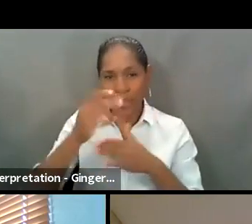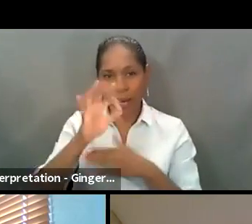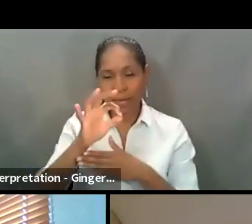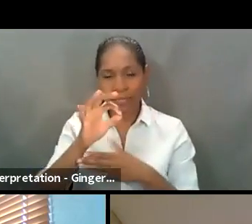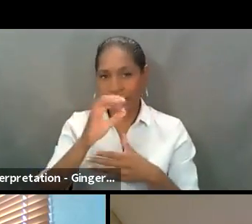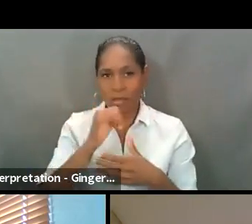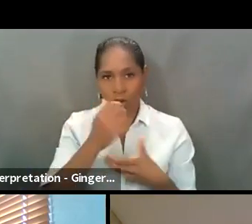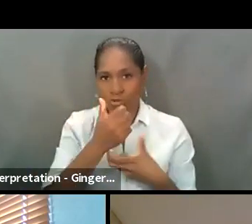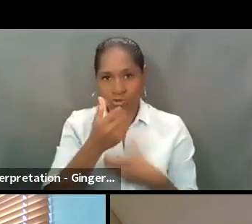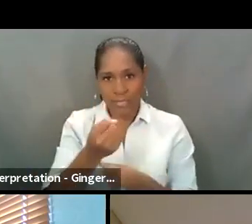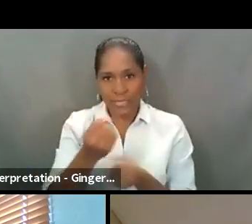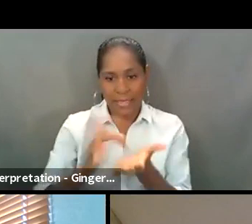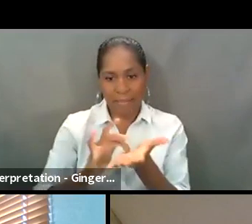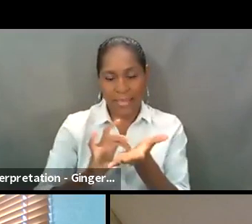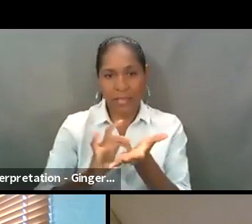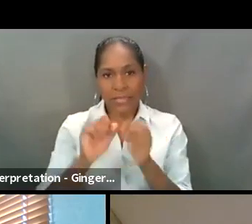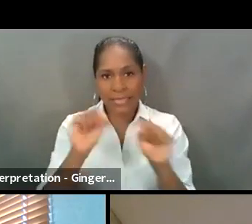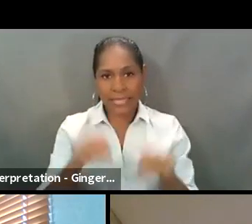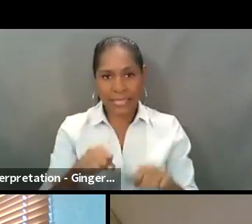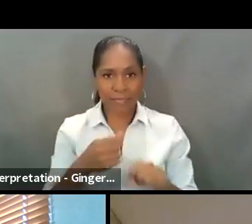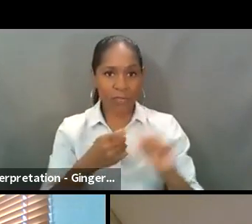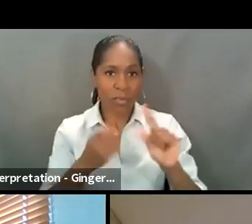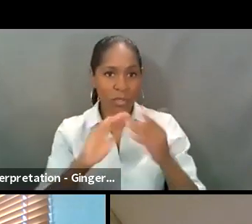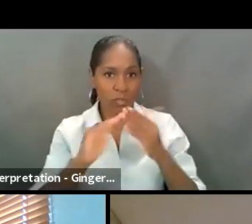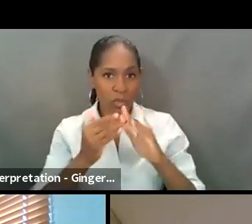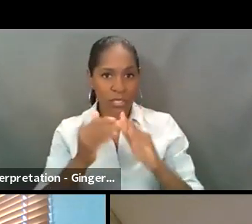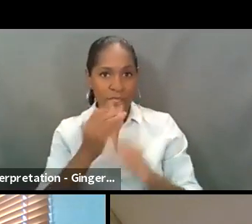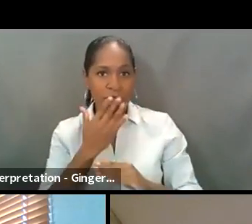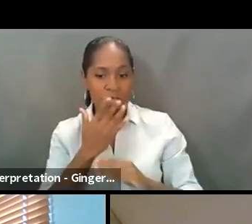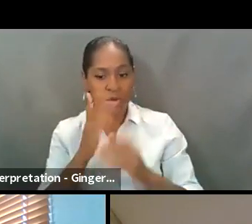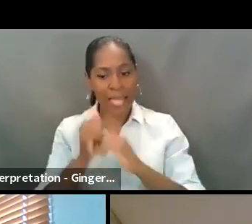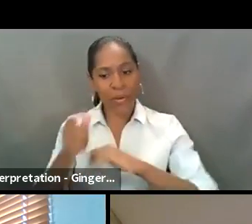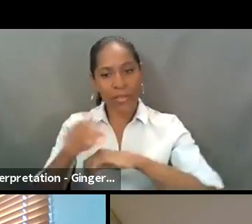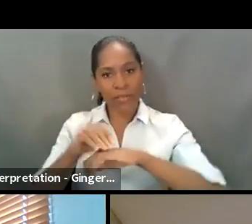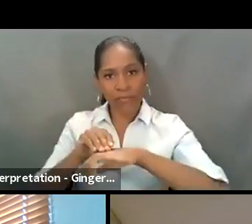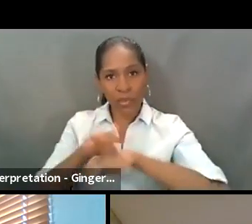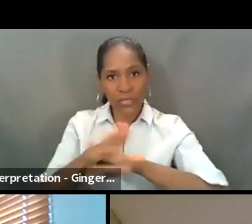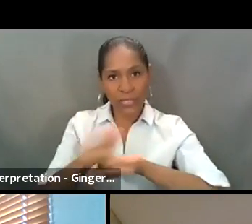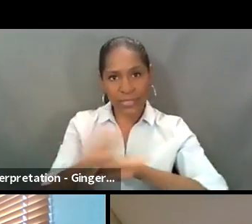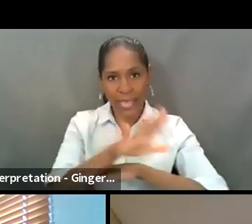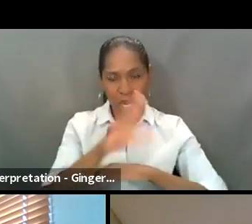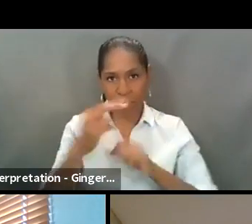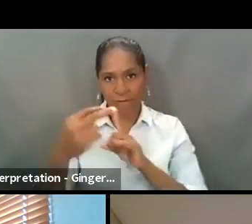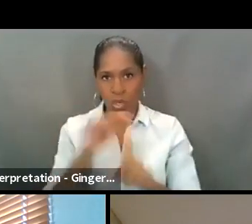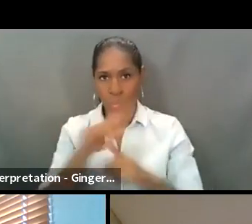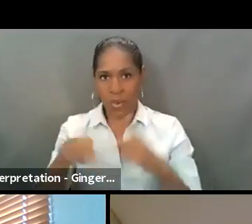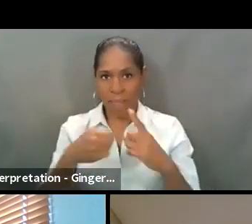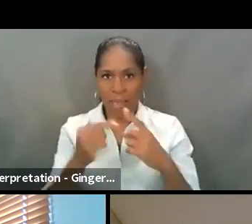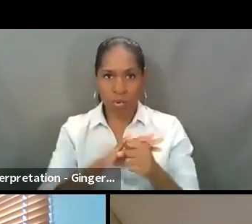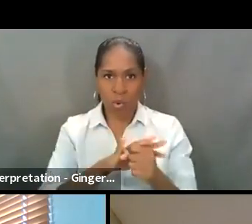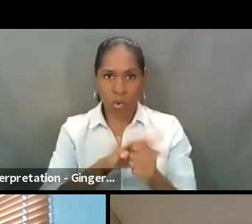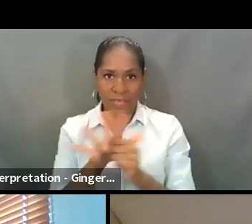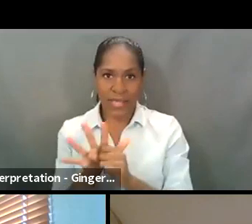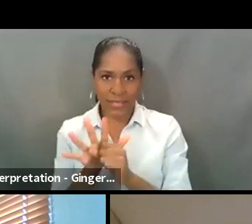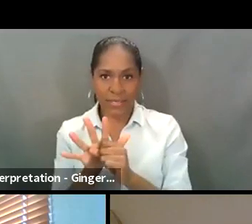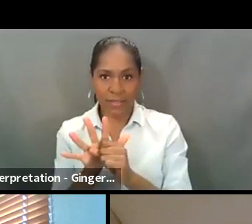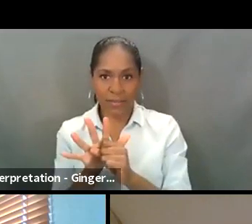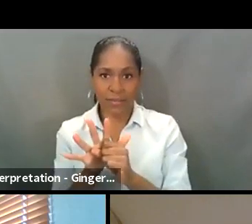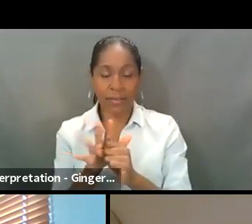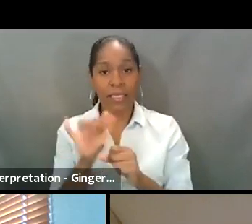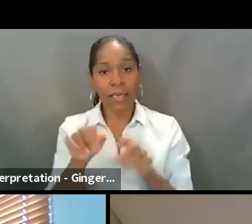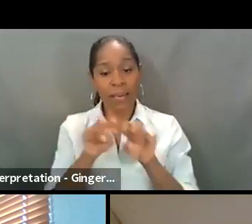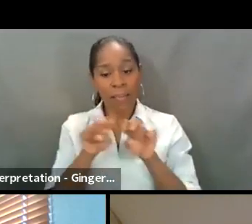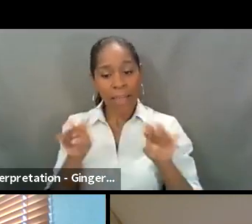system by communities of color and how that's influencing individuals' perception of COVID-19. The panel offered insight and possible